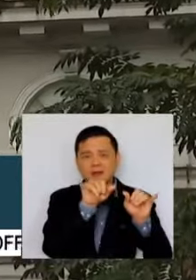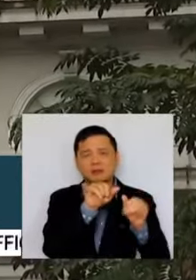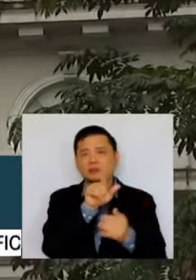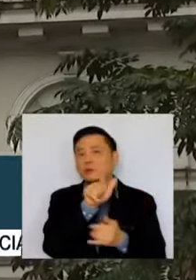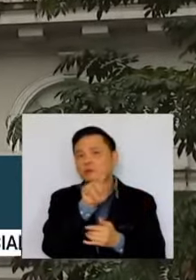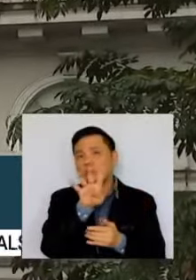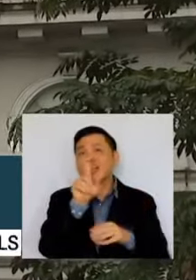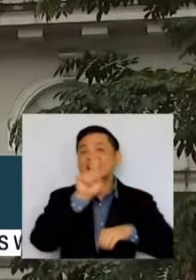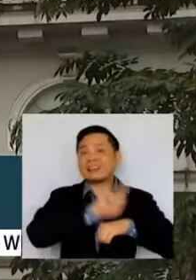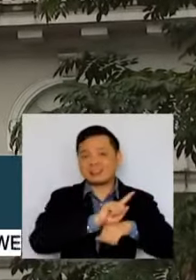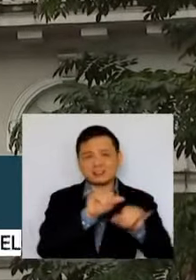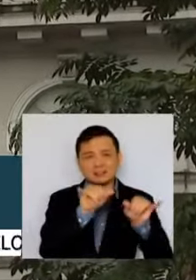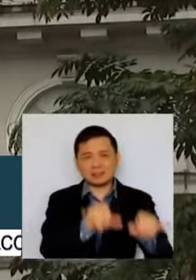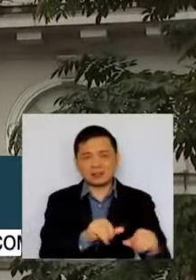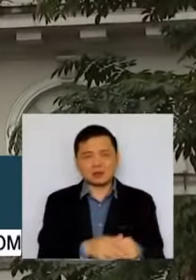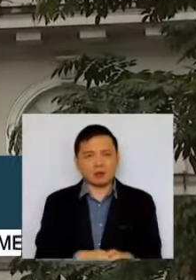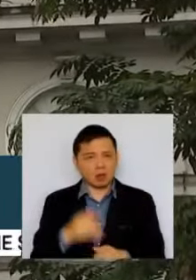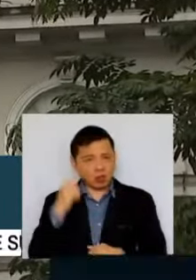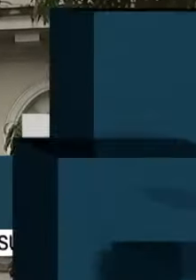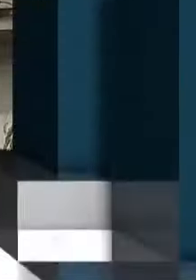be struck down.